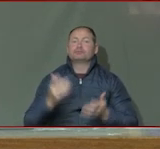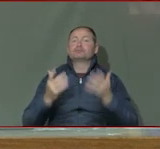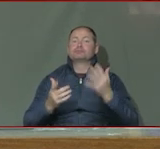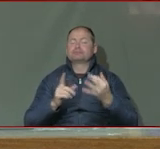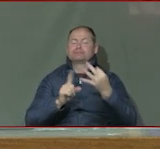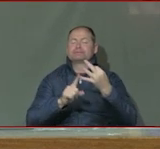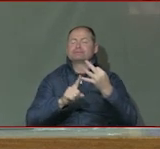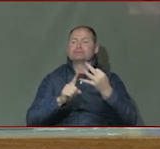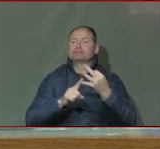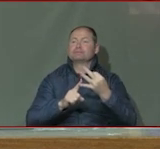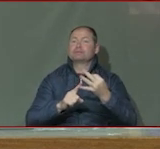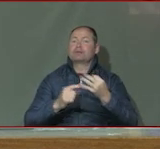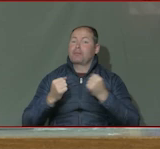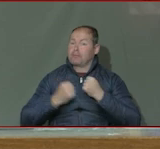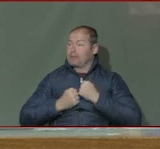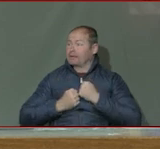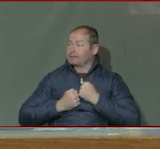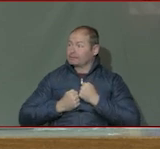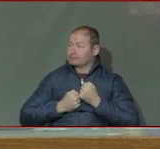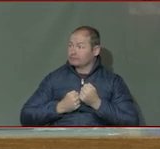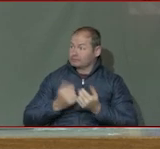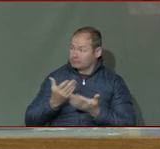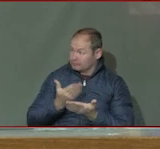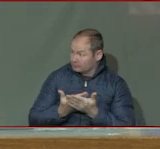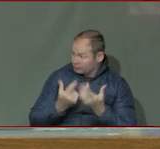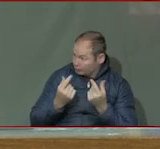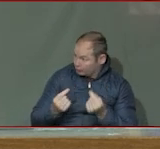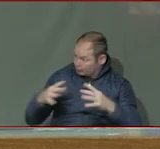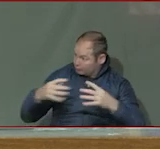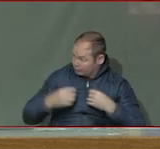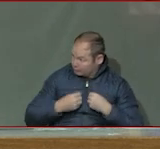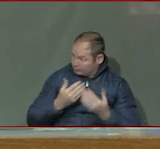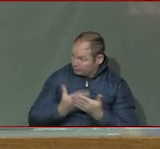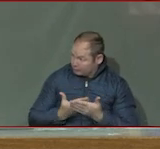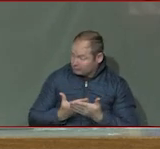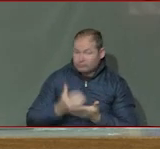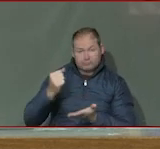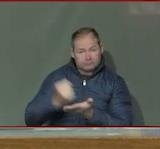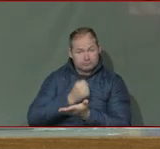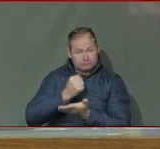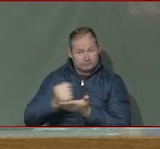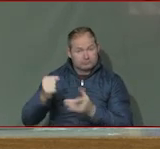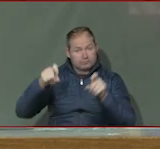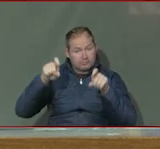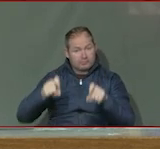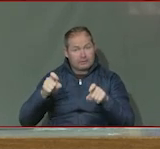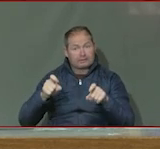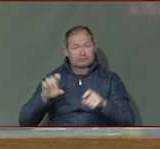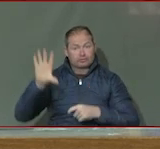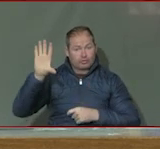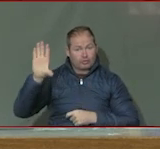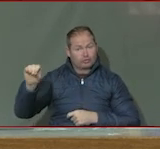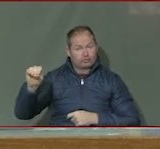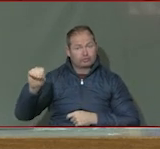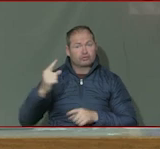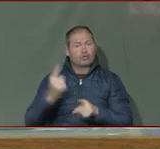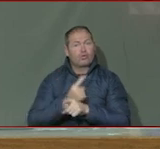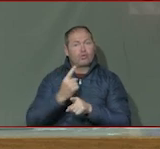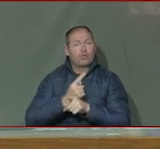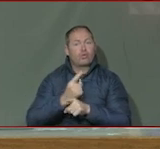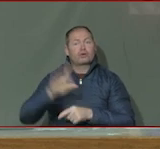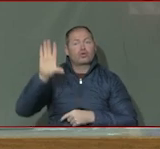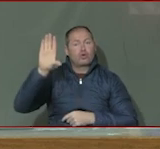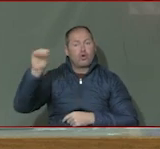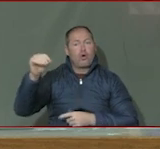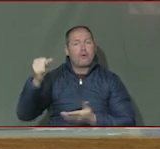permission of parents because you're working with underage children. If there's permission, you must always ask for permission. That is the third